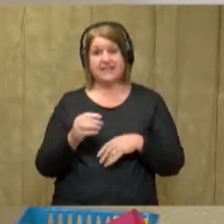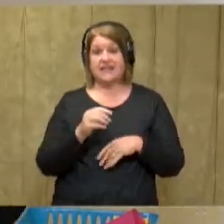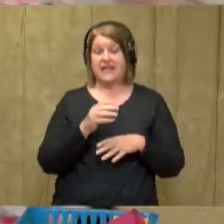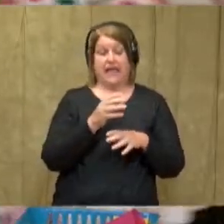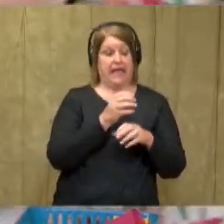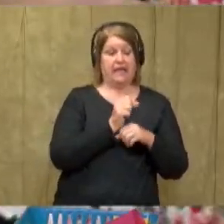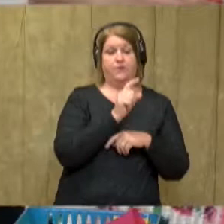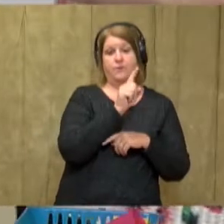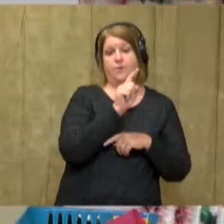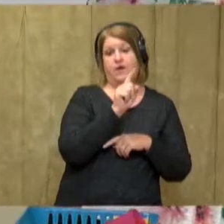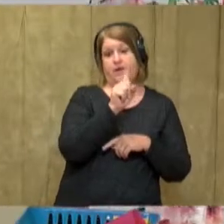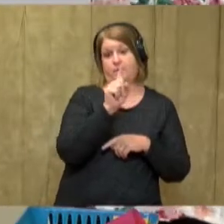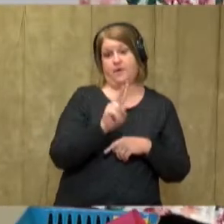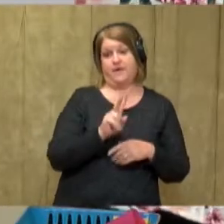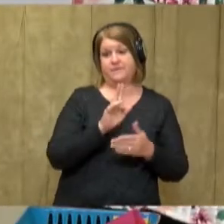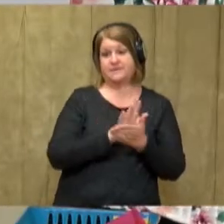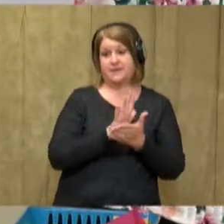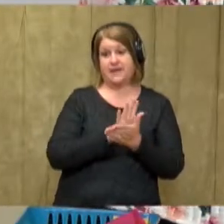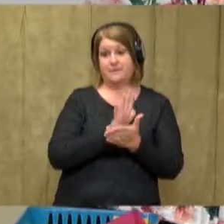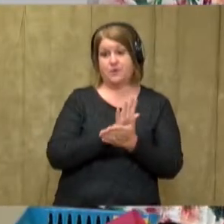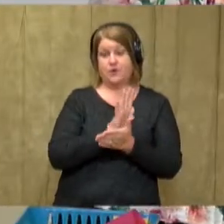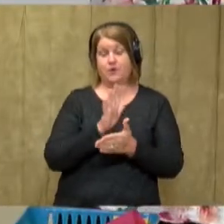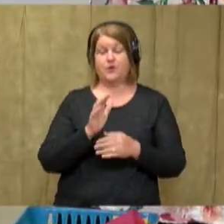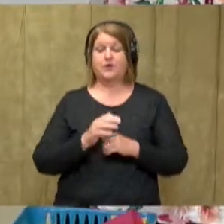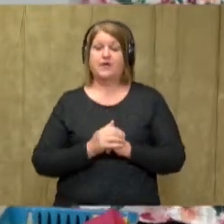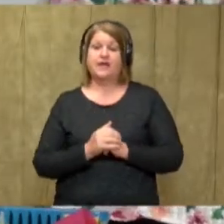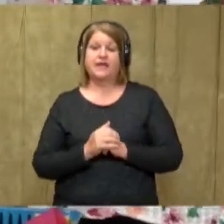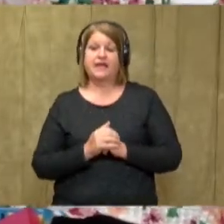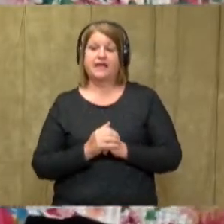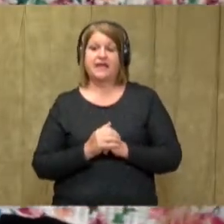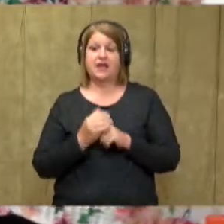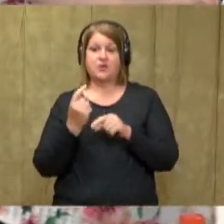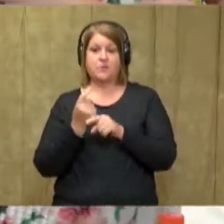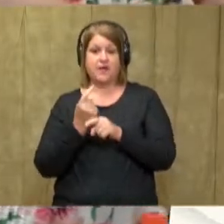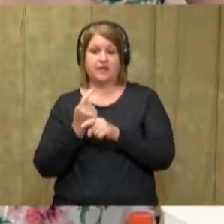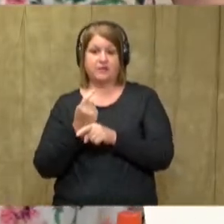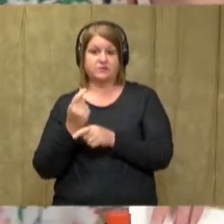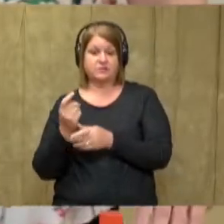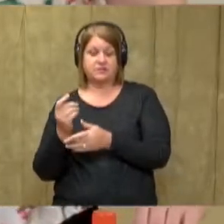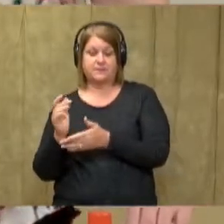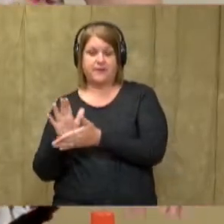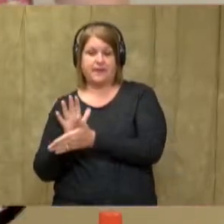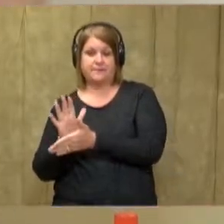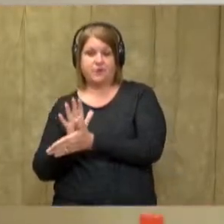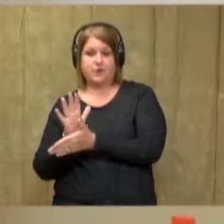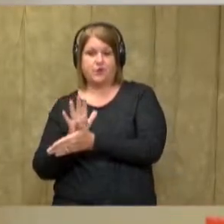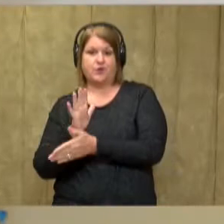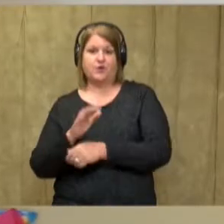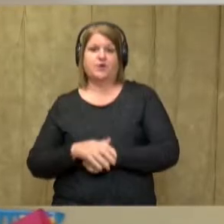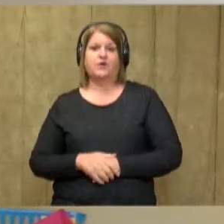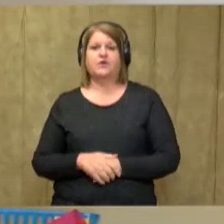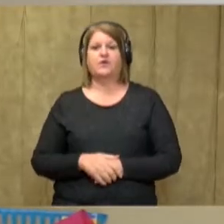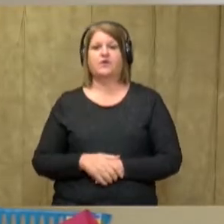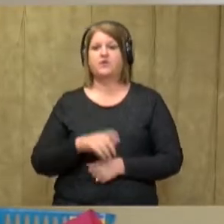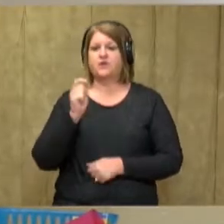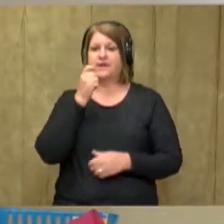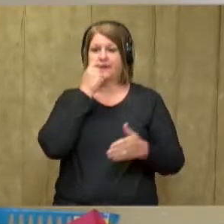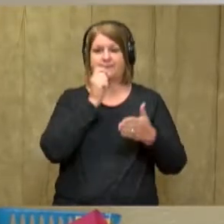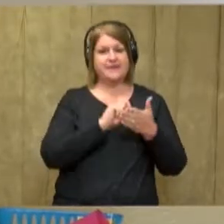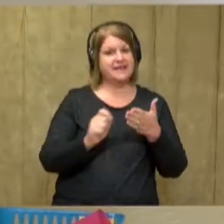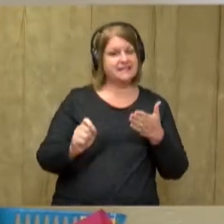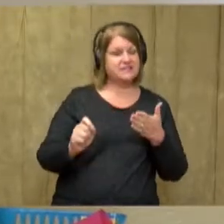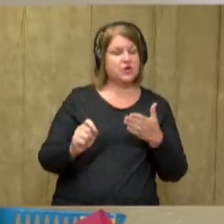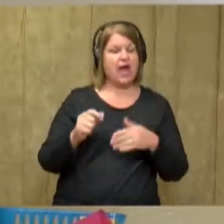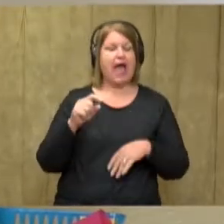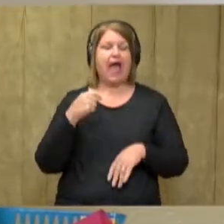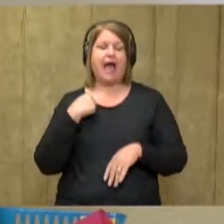1.5 sheets of paper, you just need a little sheet of paper and a regular sheet of paper. You're going to need a pencil. I'm going to use